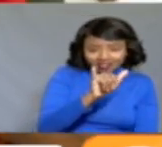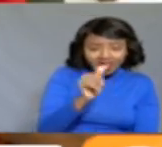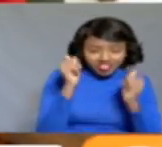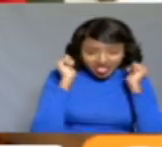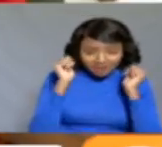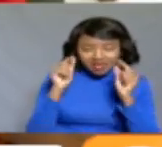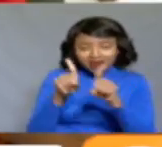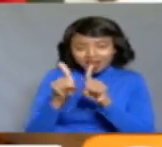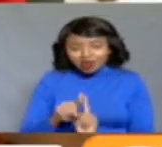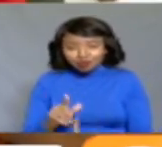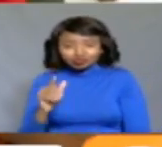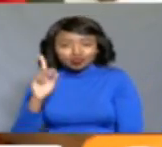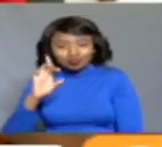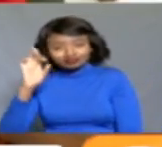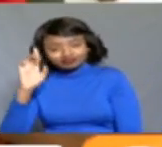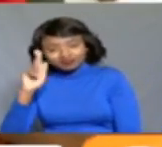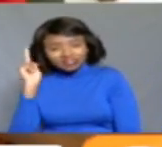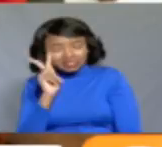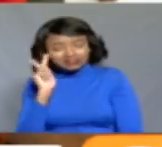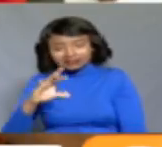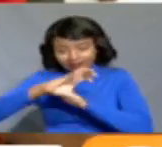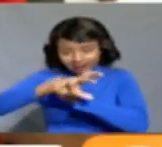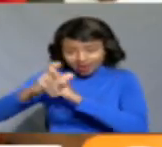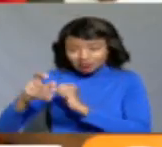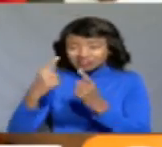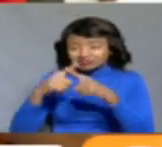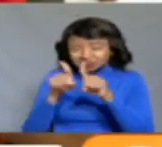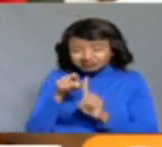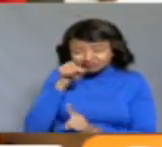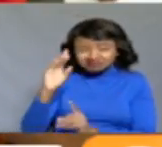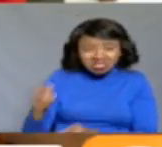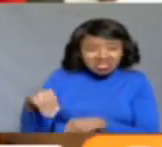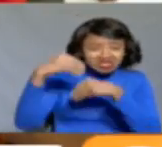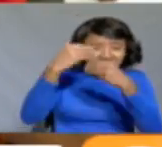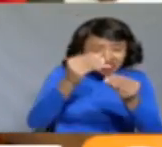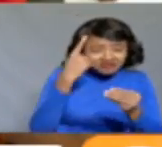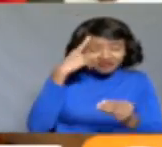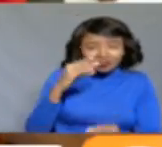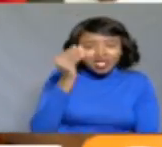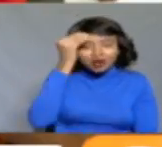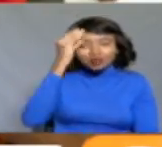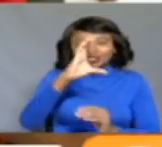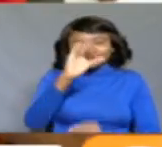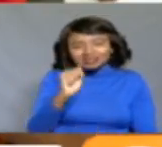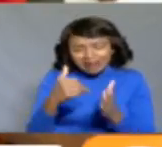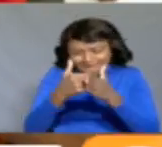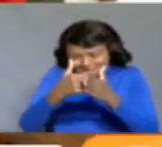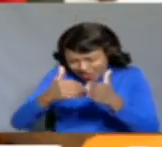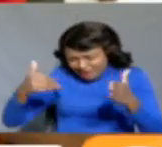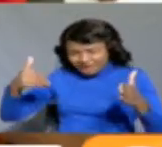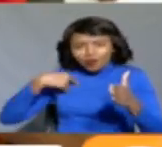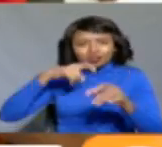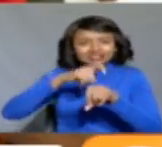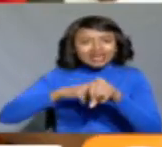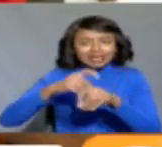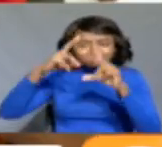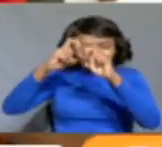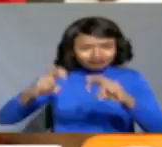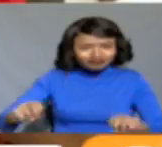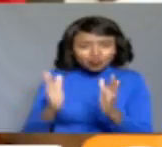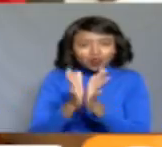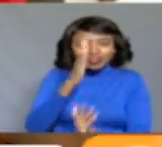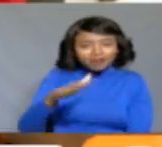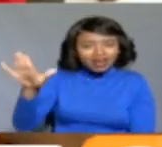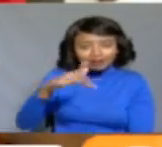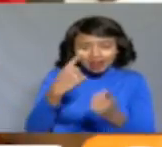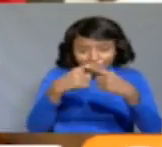disregarded the law by endorsing Professor George Magoha for the Education CS post way before his grilling by Parliament. According to